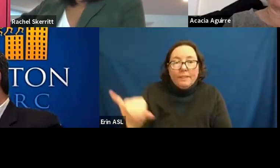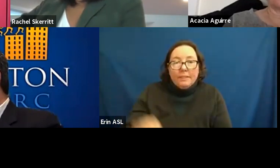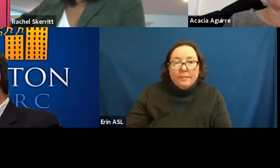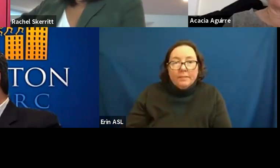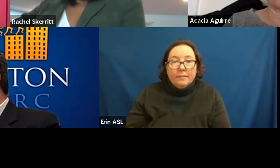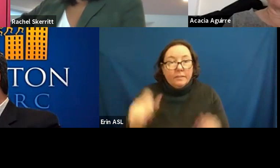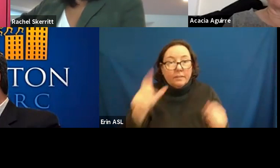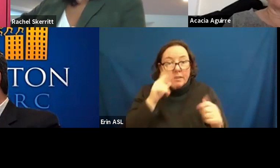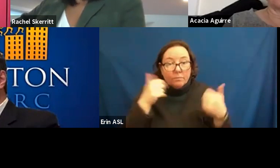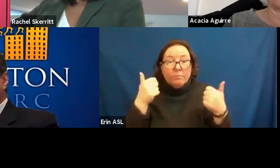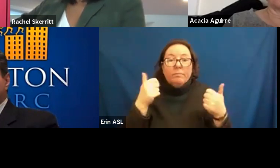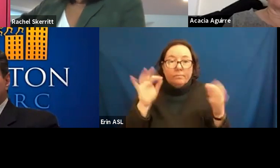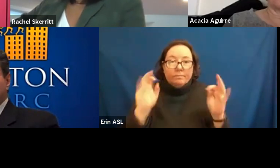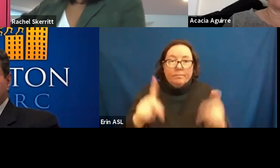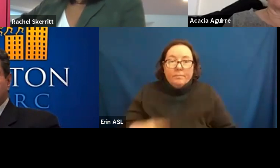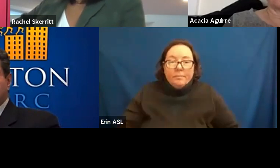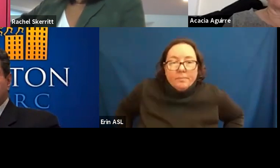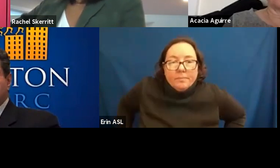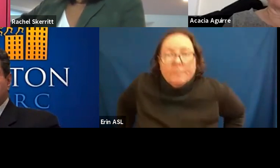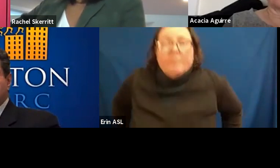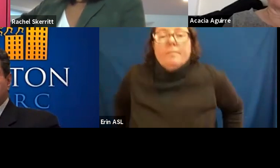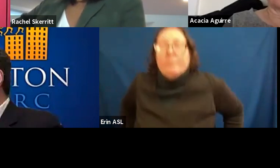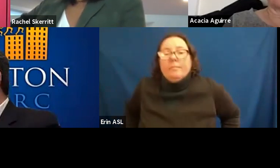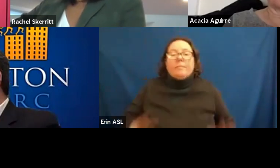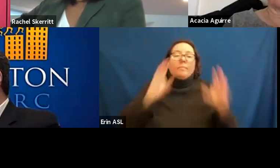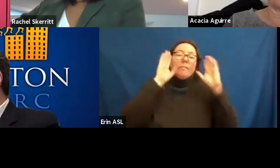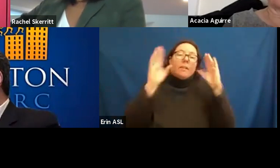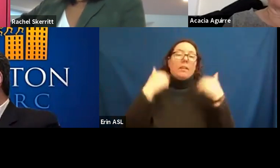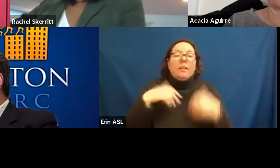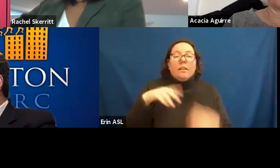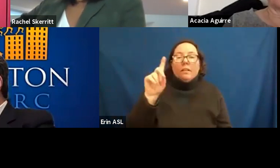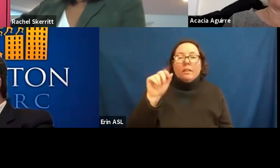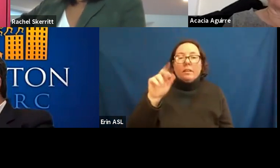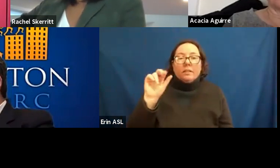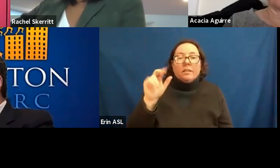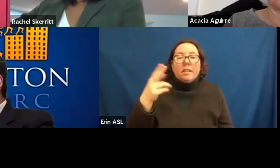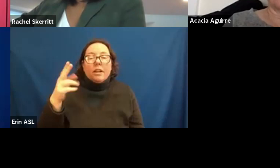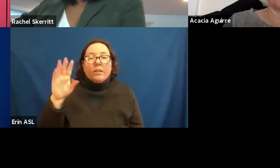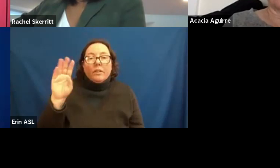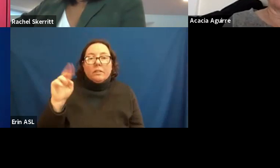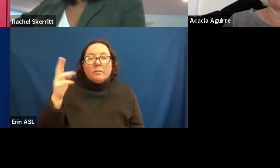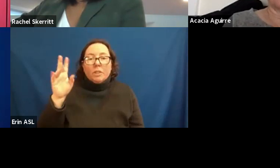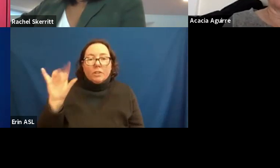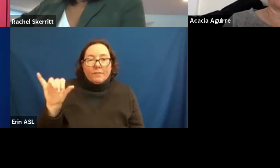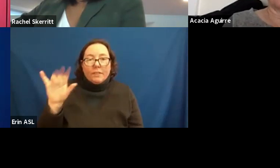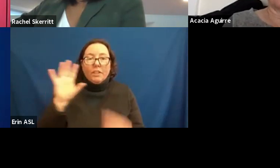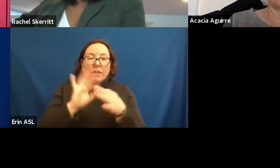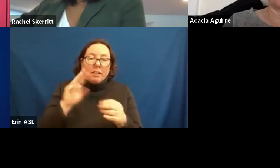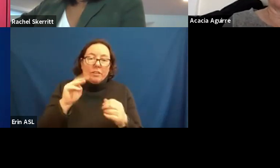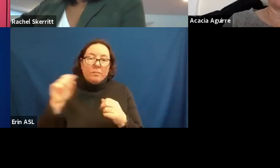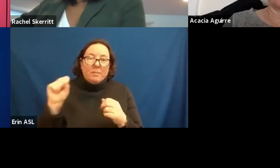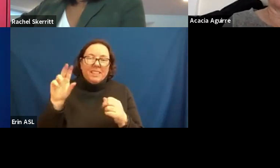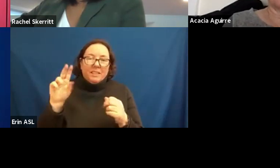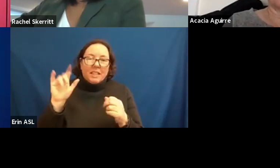Can you hear me? Yes, we can hear you. Thank you. Hi, thanks. My name is Dara Murphy. I'm from Dorchester. With regard to Ms. Sullivan's slides just